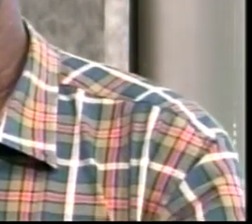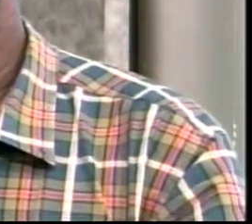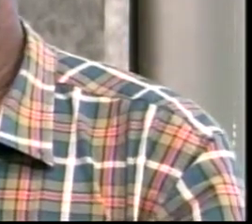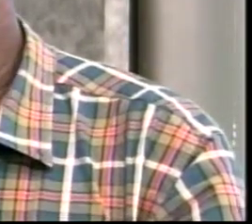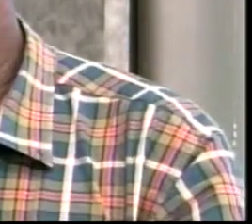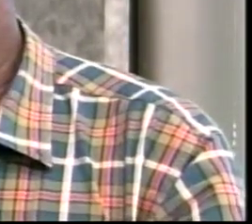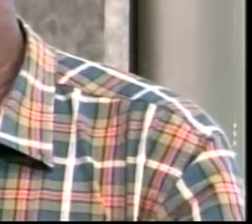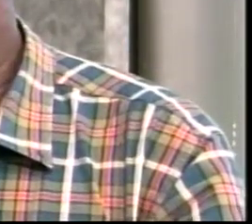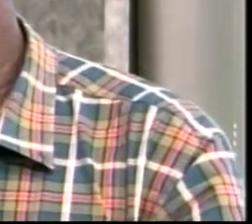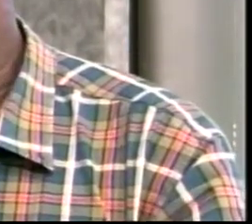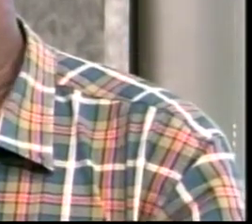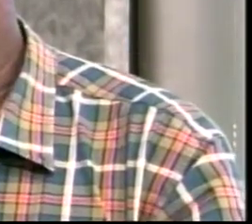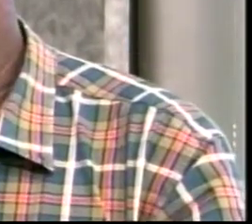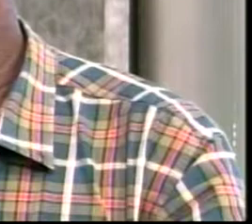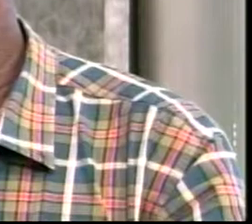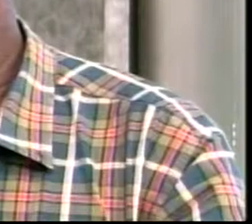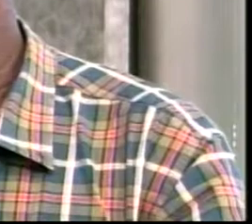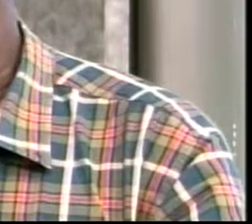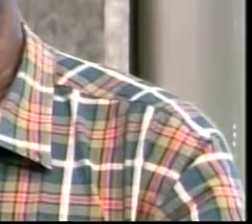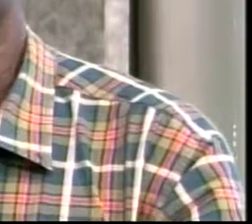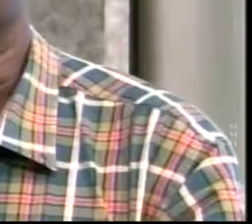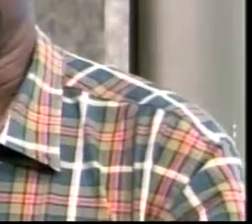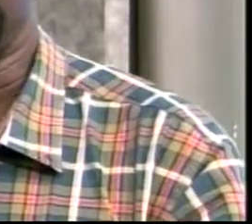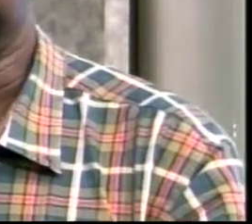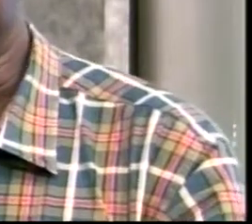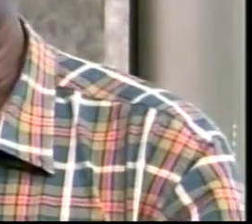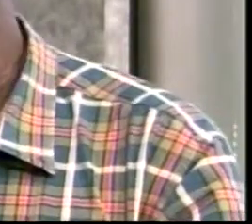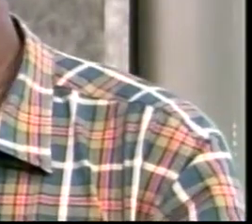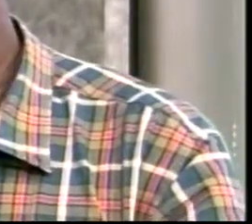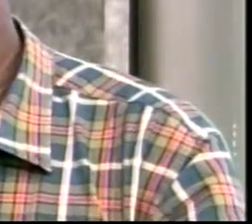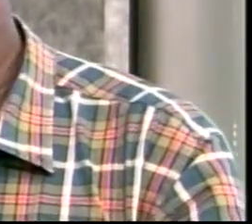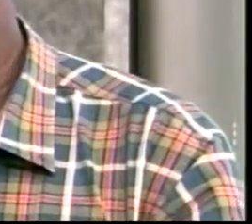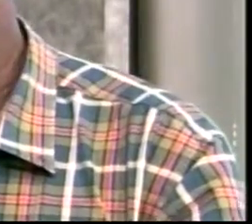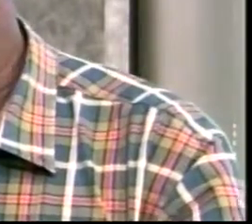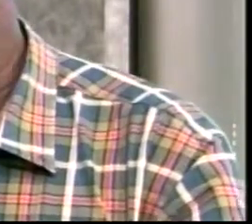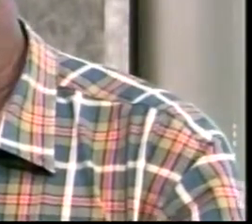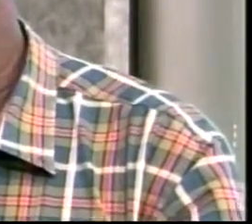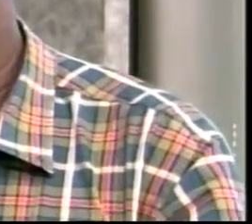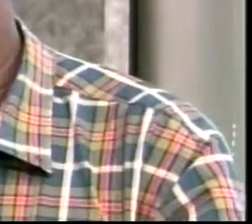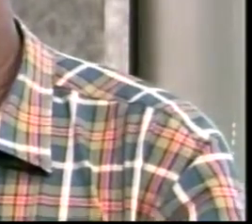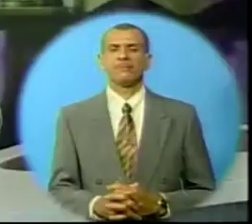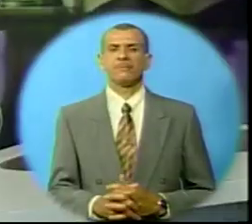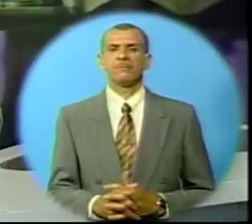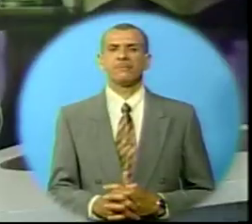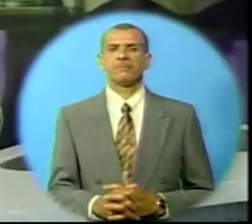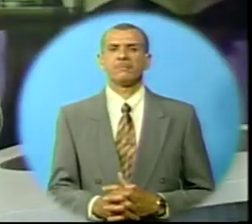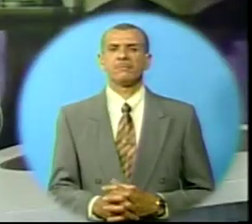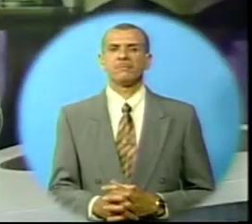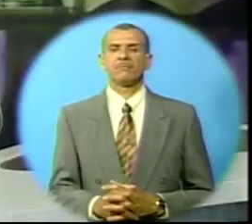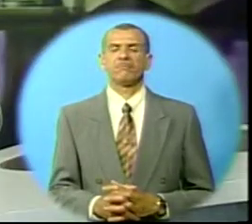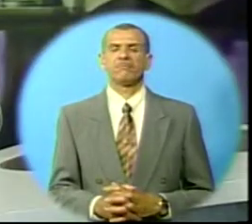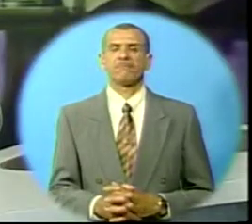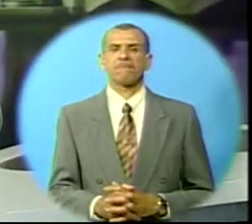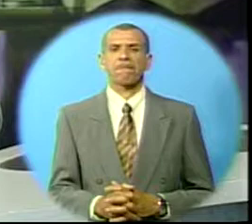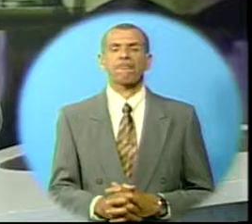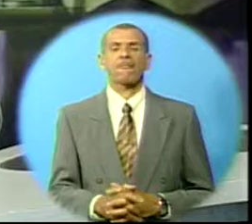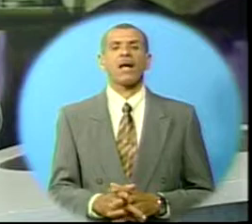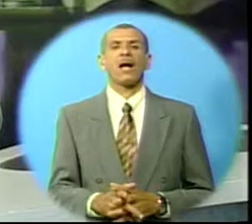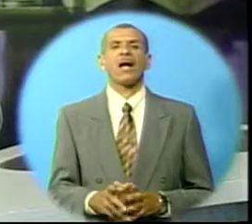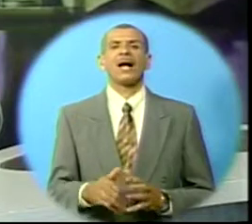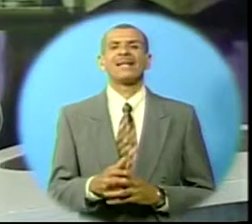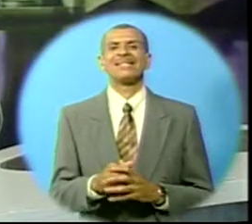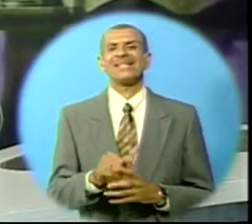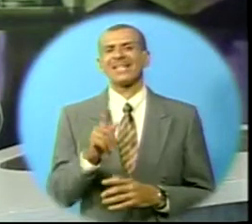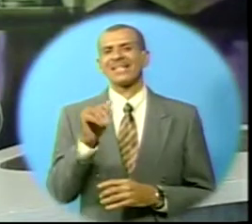certainly have an outstanding chance of winning the 3-move restriction qualifier. Well, it's on to the